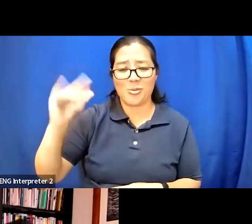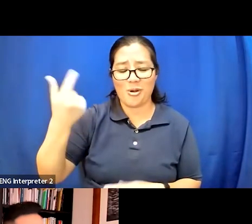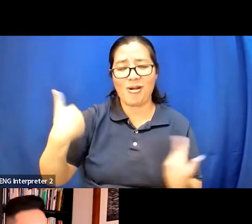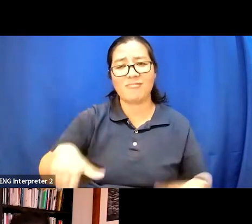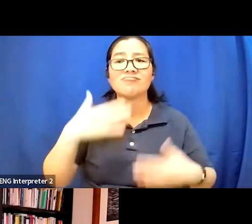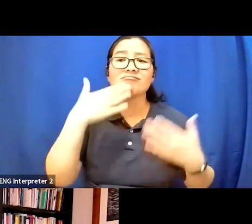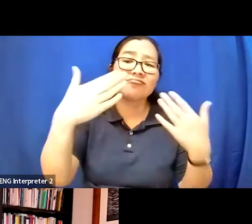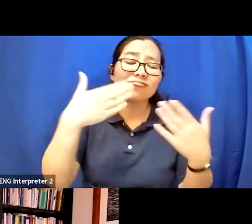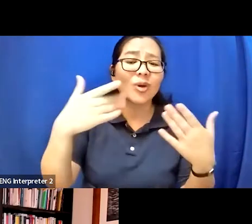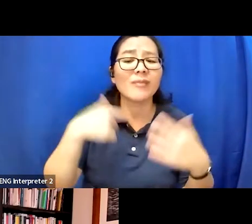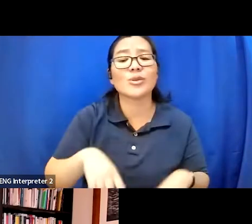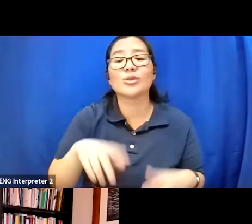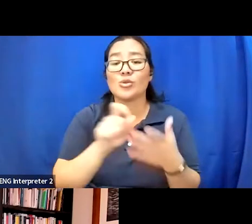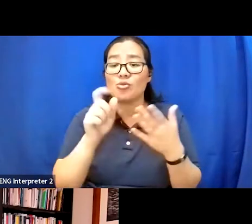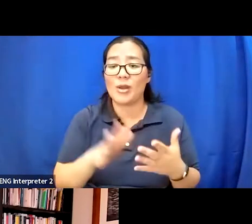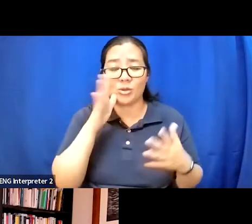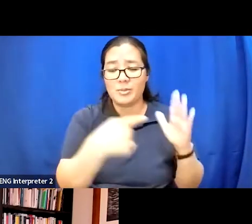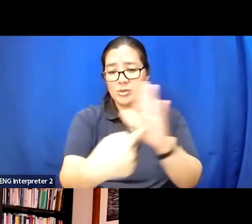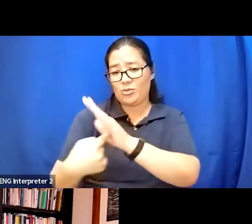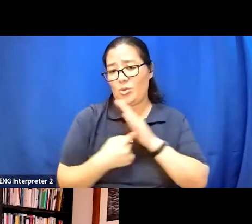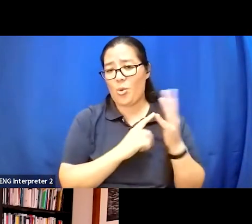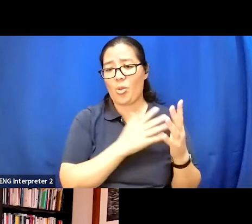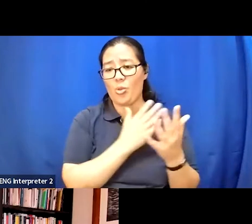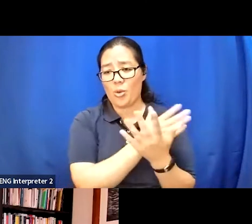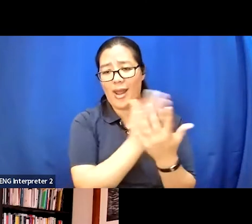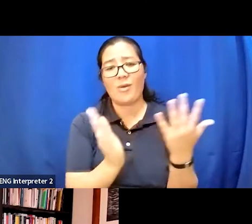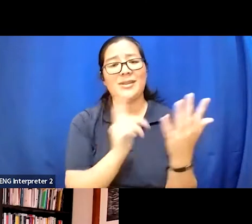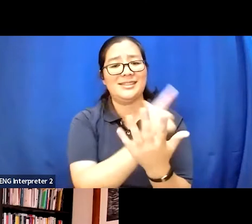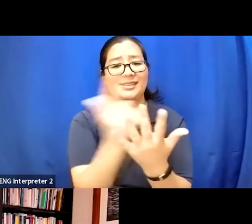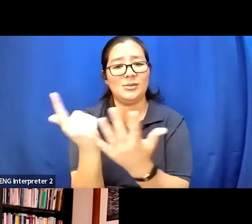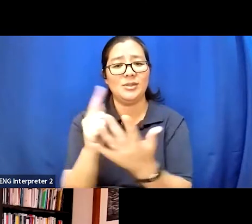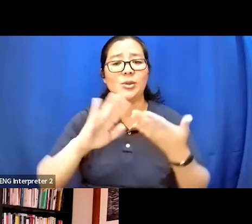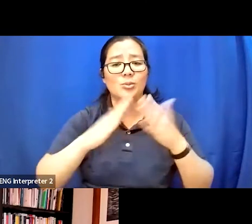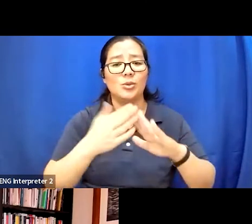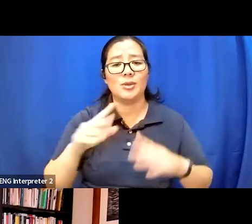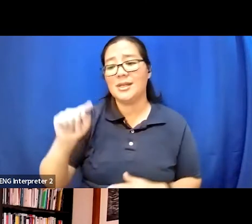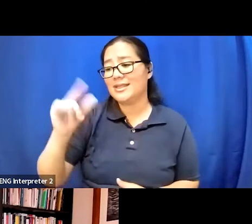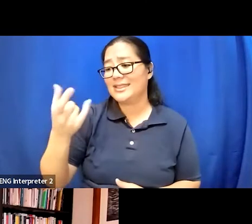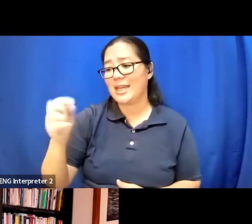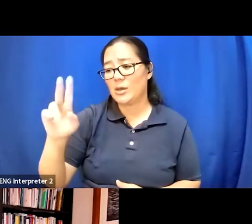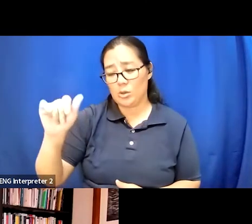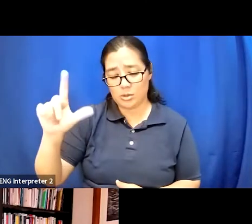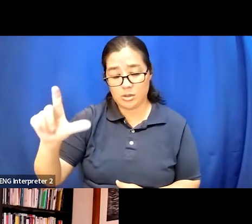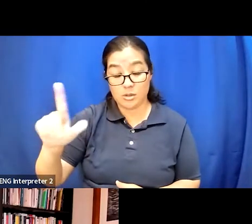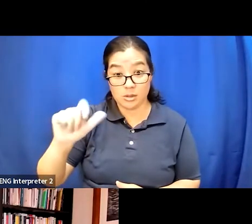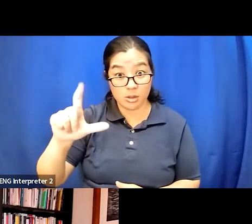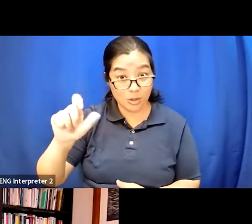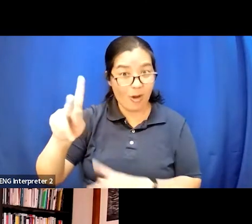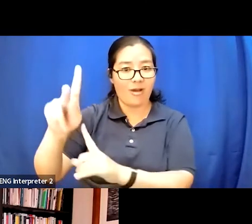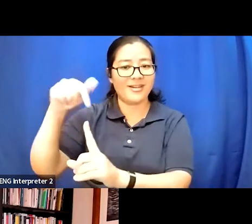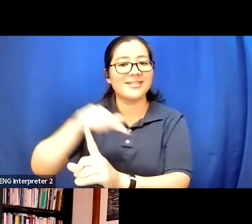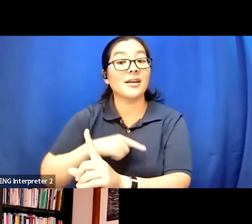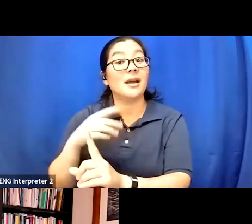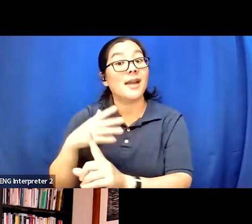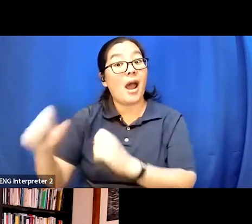will be featured throughout this series of community Tiger Talks. So without further ado, let's kick it off. And I pass